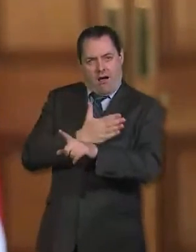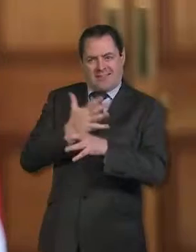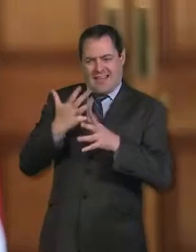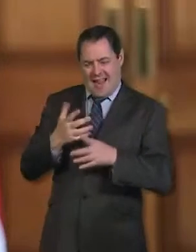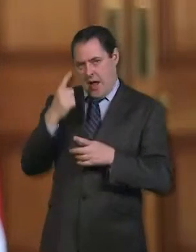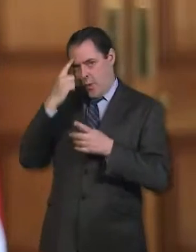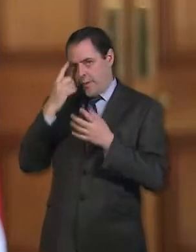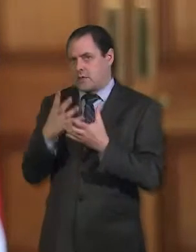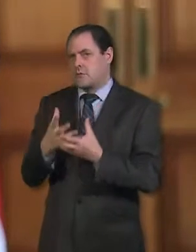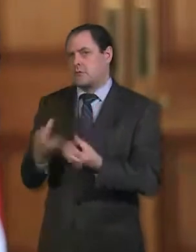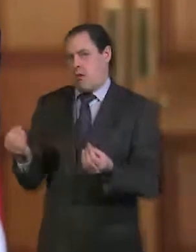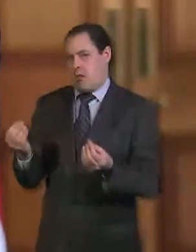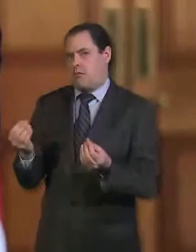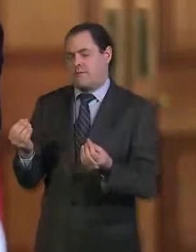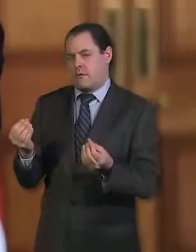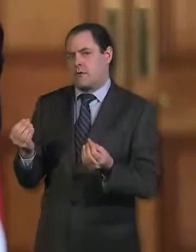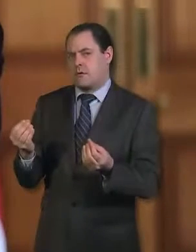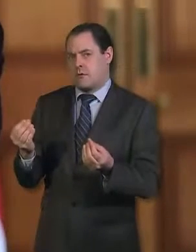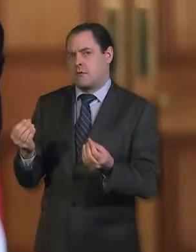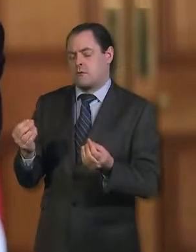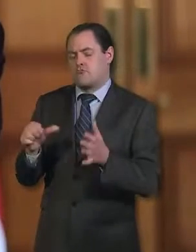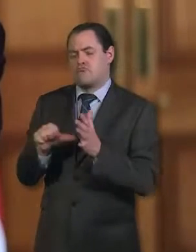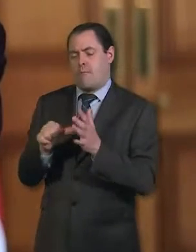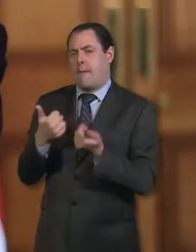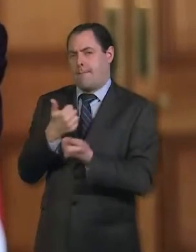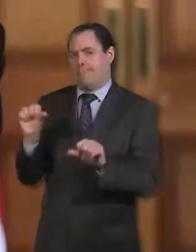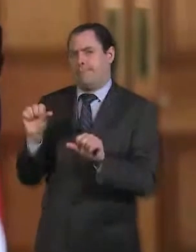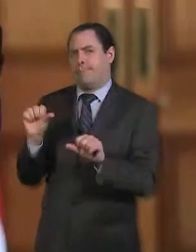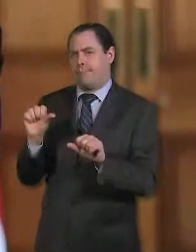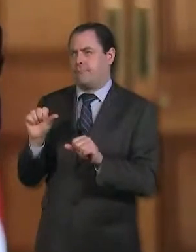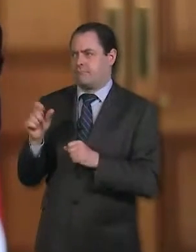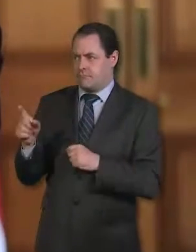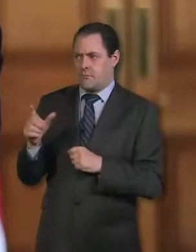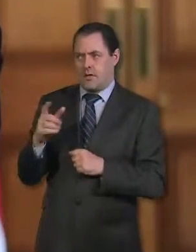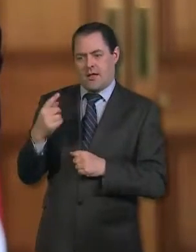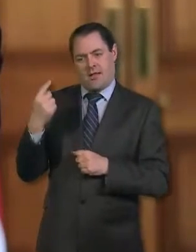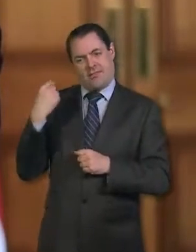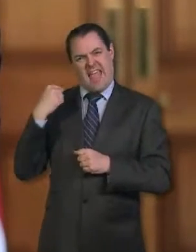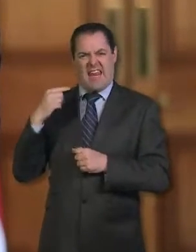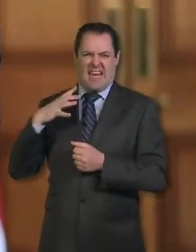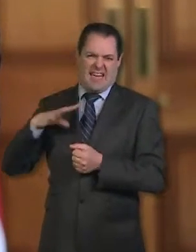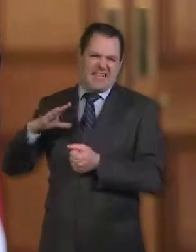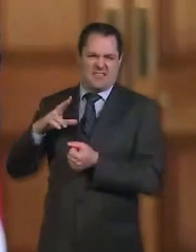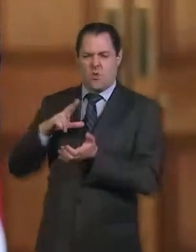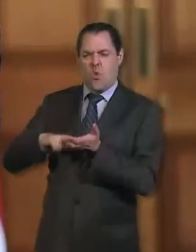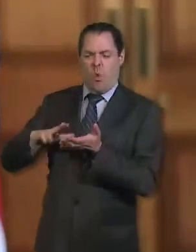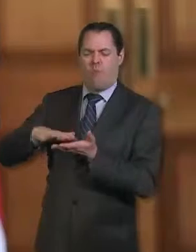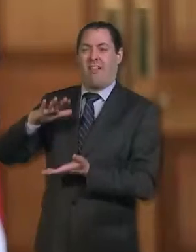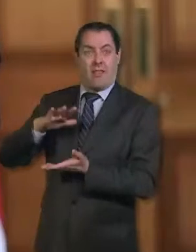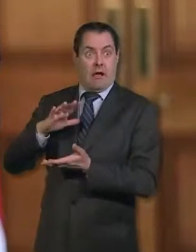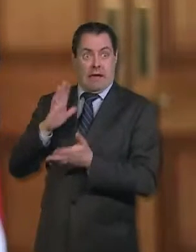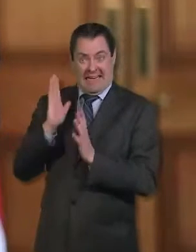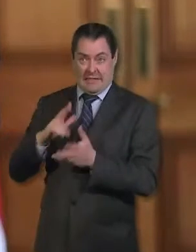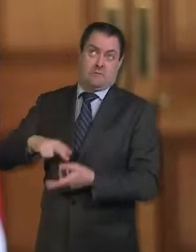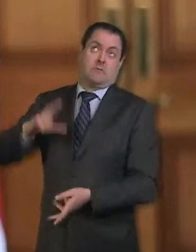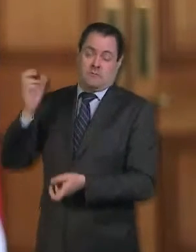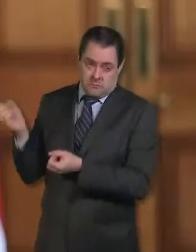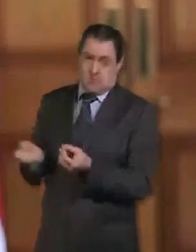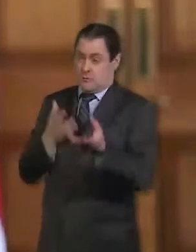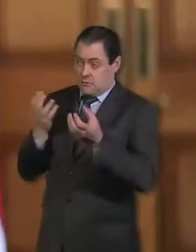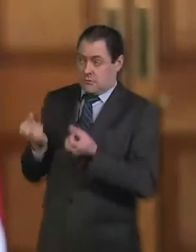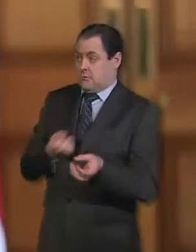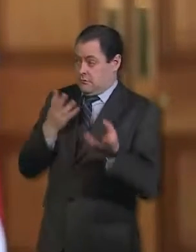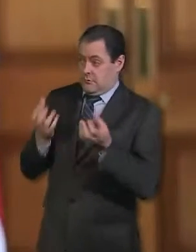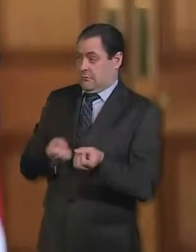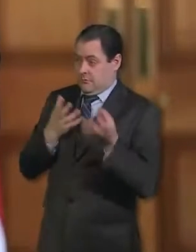know, going from needing normal amounts of PPE to needing very high amounts of PPE. And I will personally make sure that